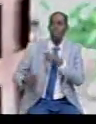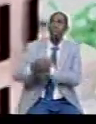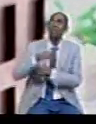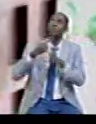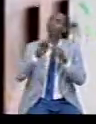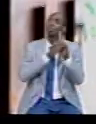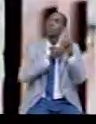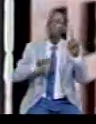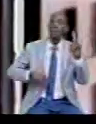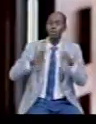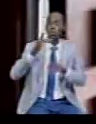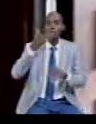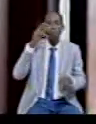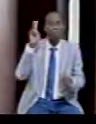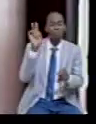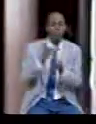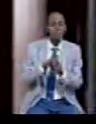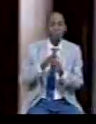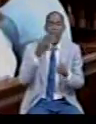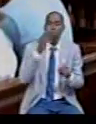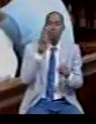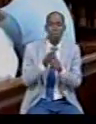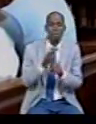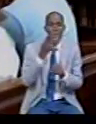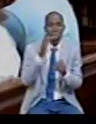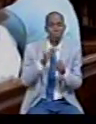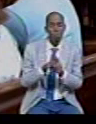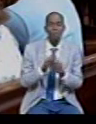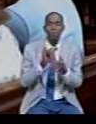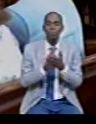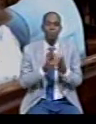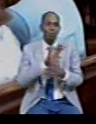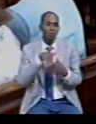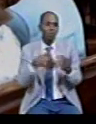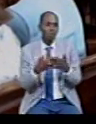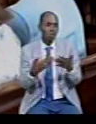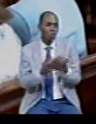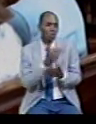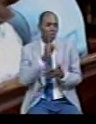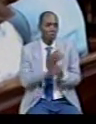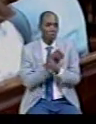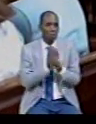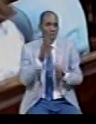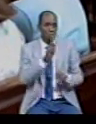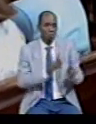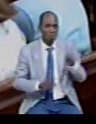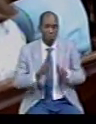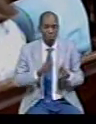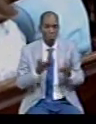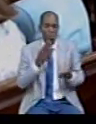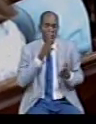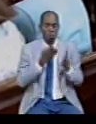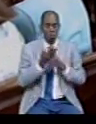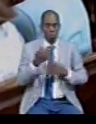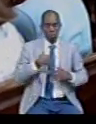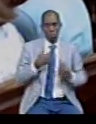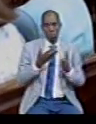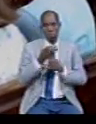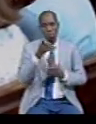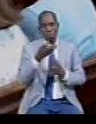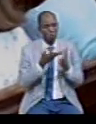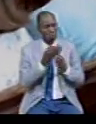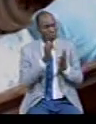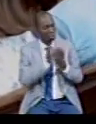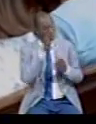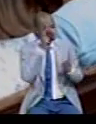you are making is this new convert that has now come to know the Lord, either through me or through you or through our brother there, through our